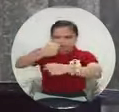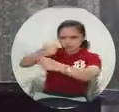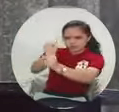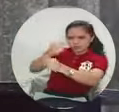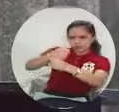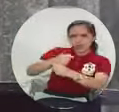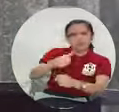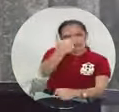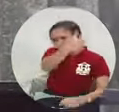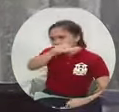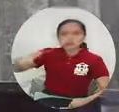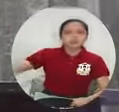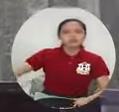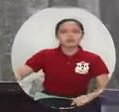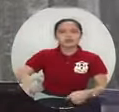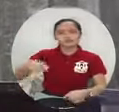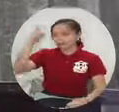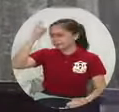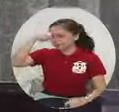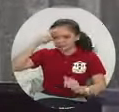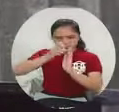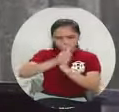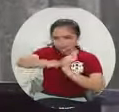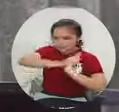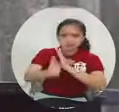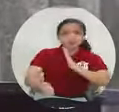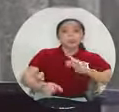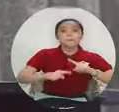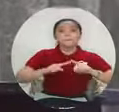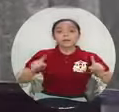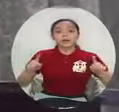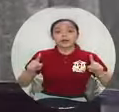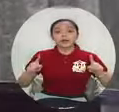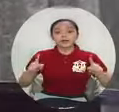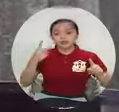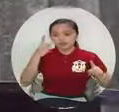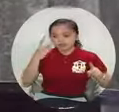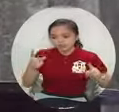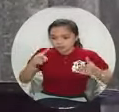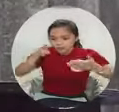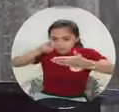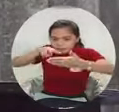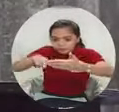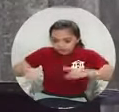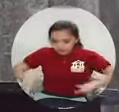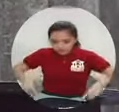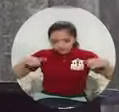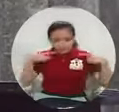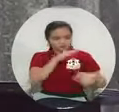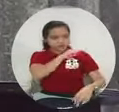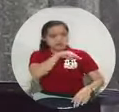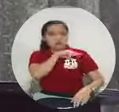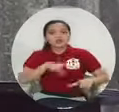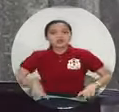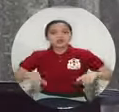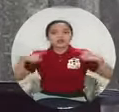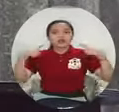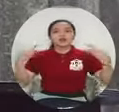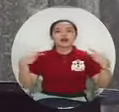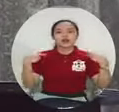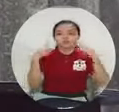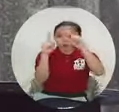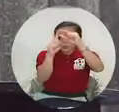technology, those people who have authored those things, we find in their character and nature that